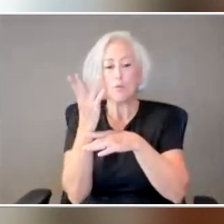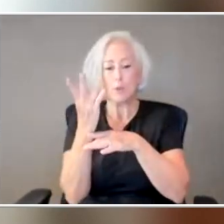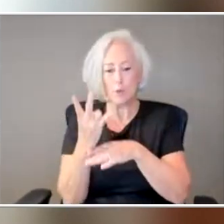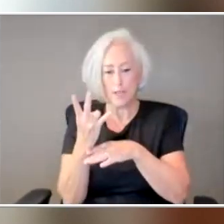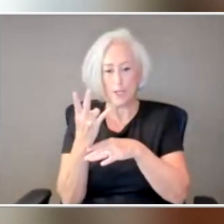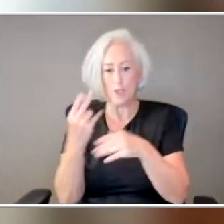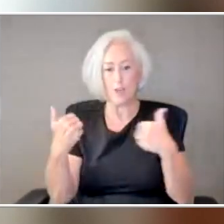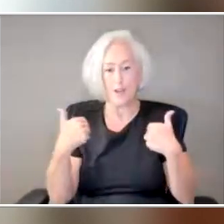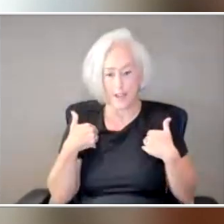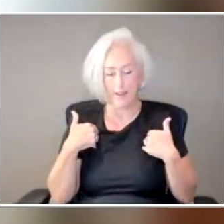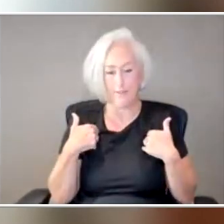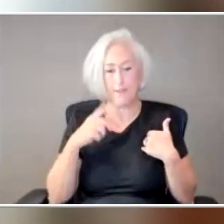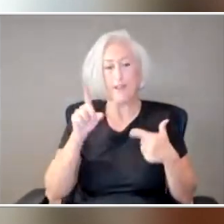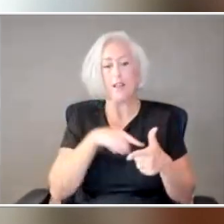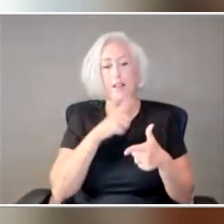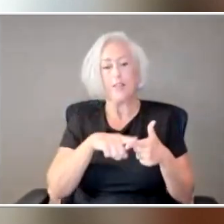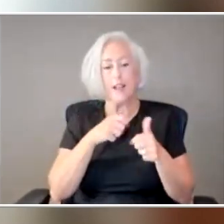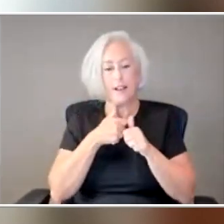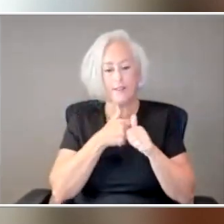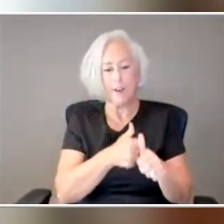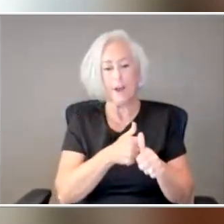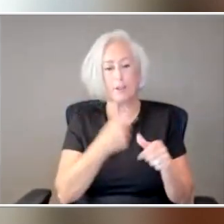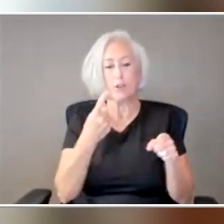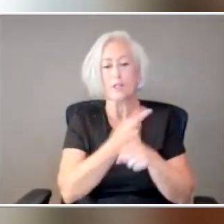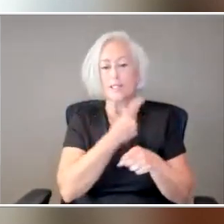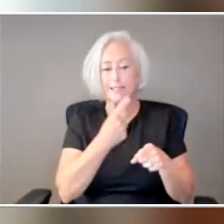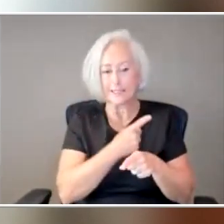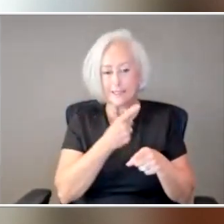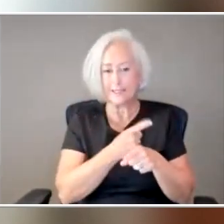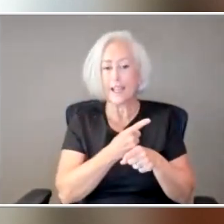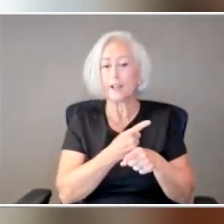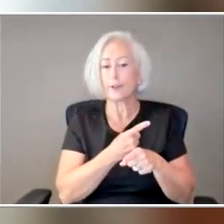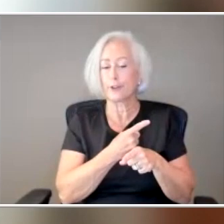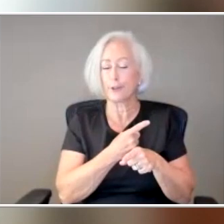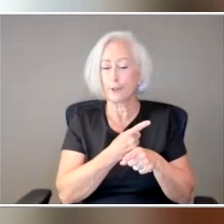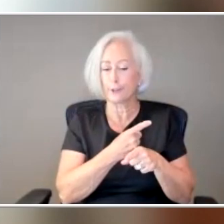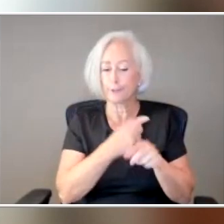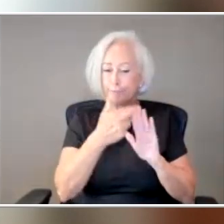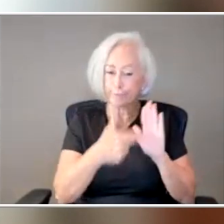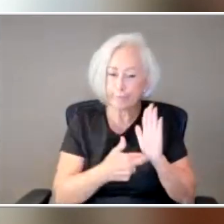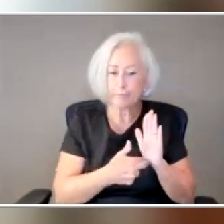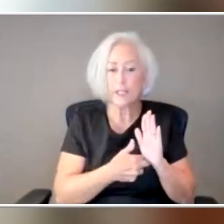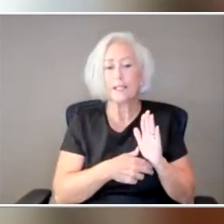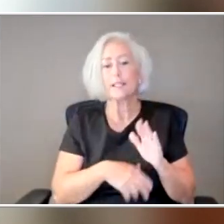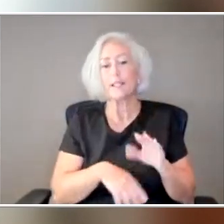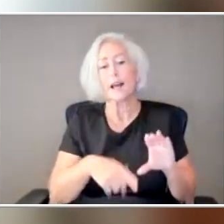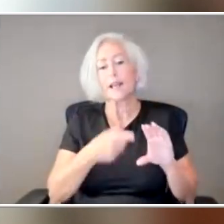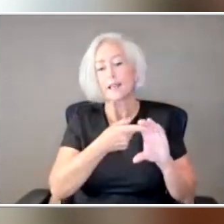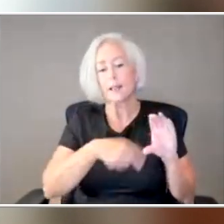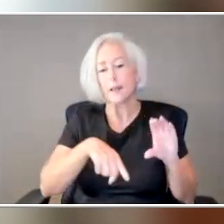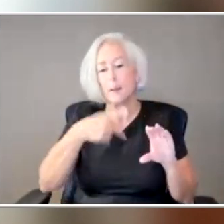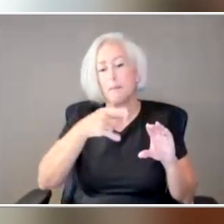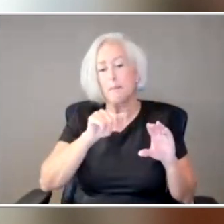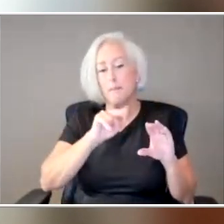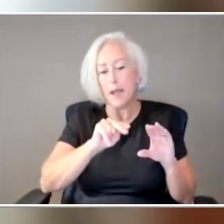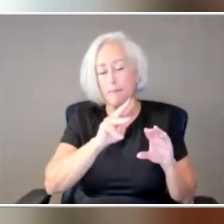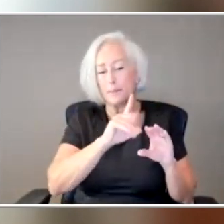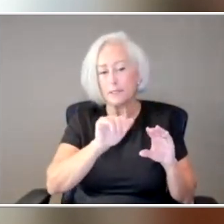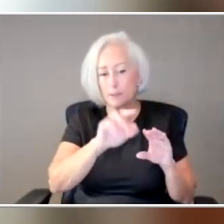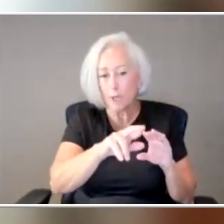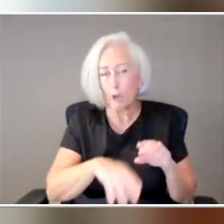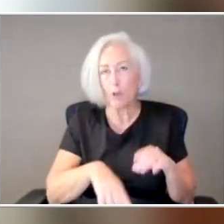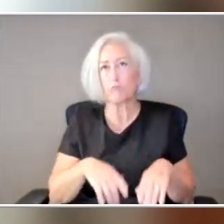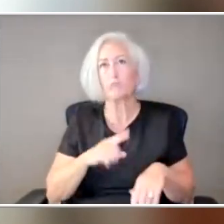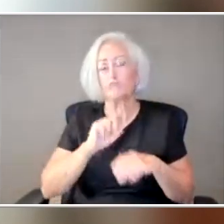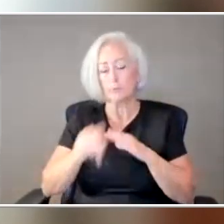stick with standard guideline screening, like we talked about, pap smear for cervical cancer, colonoscopies. Now, the